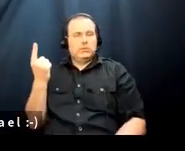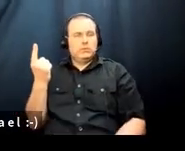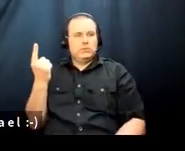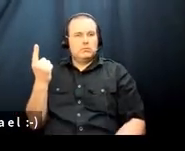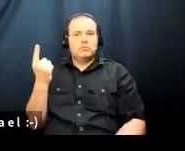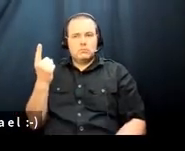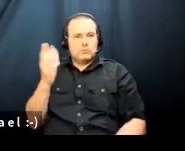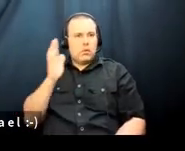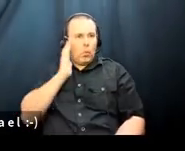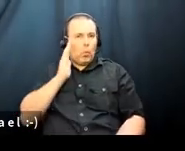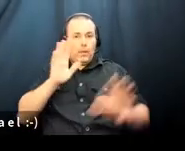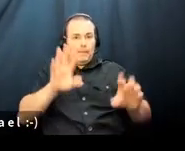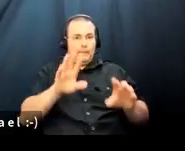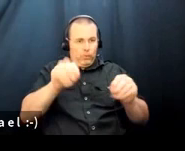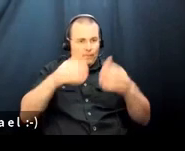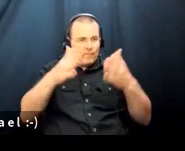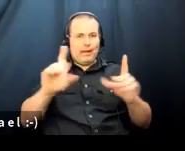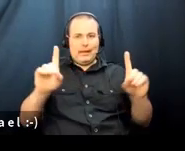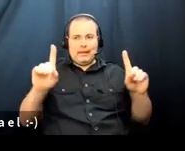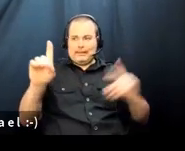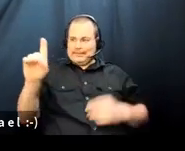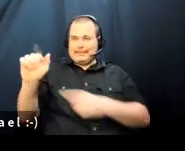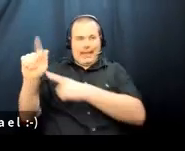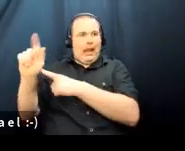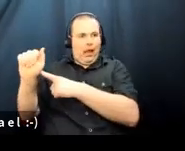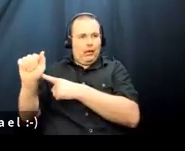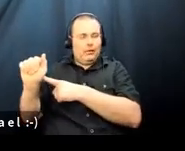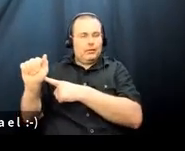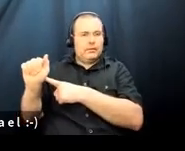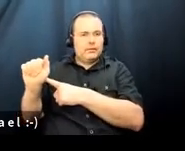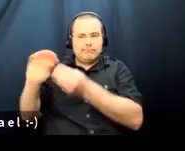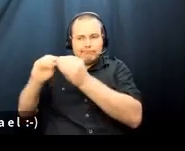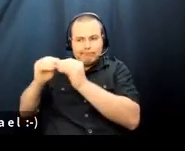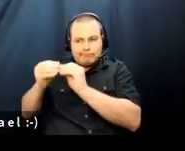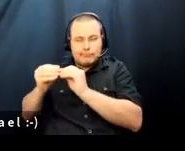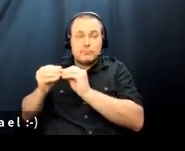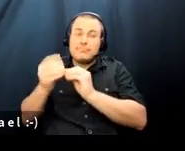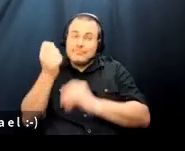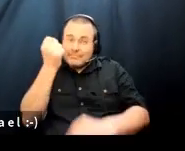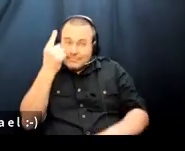data that's based on the normal bell curve, it has to be valid.